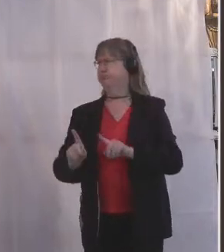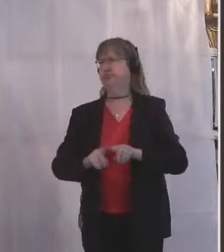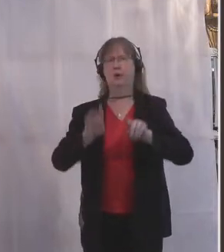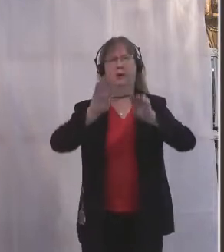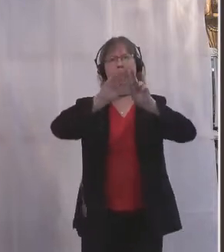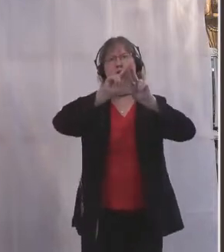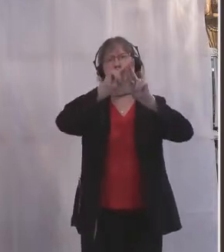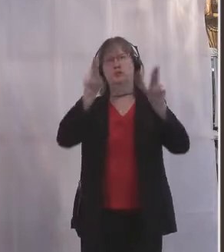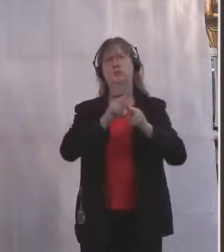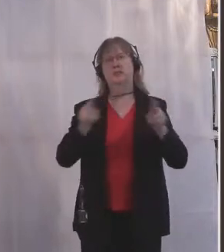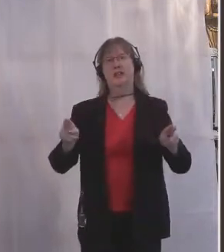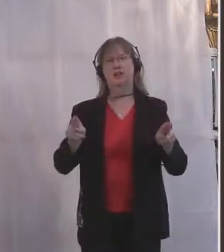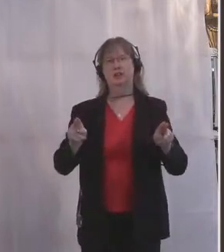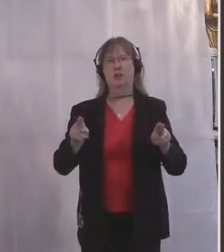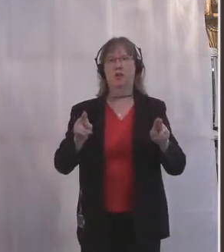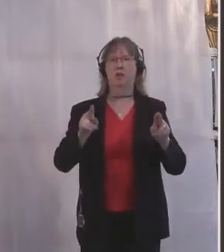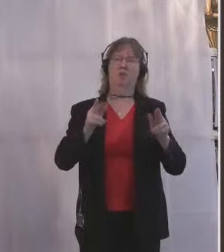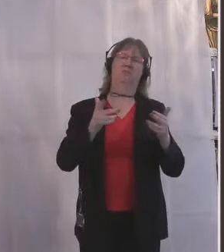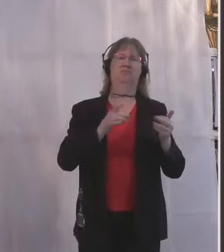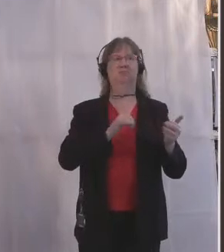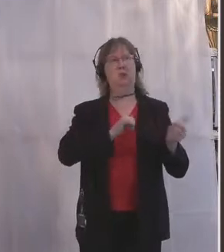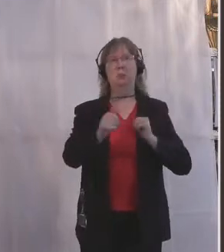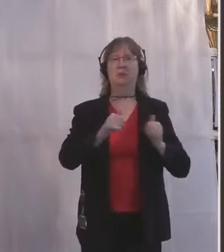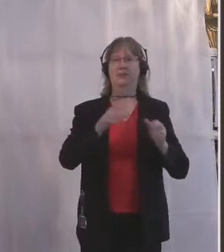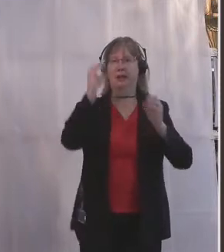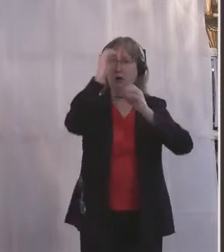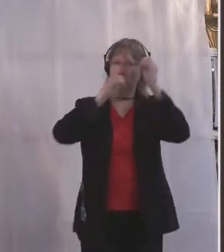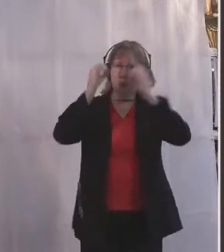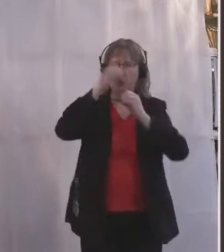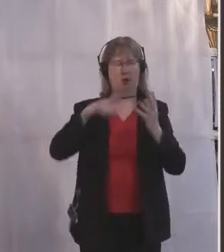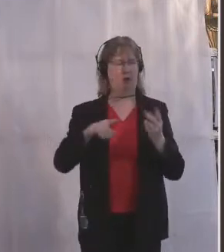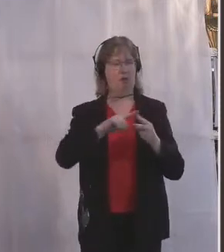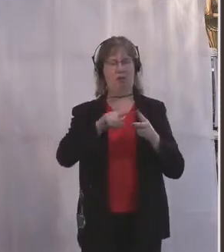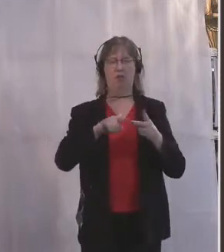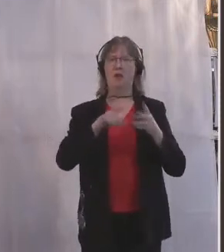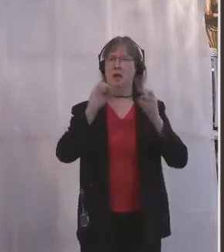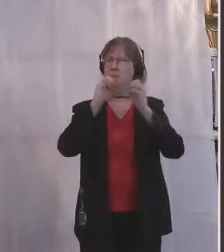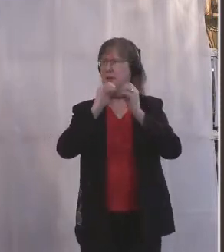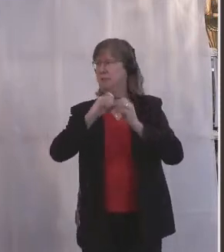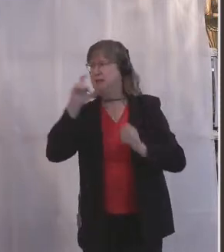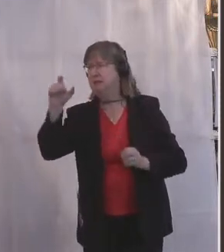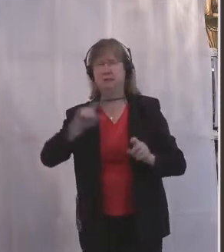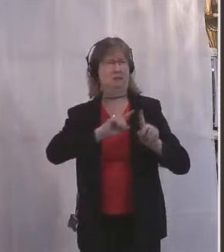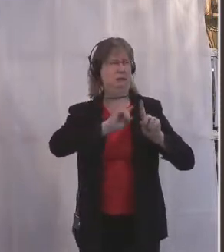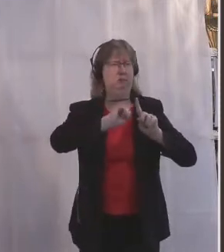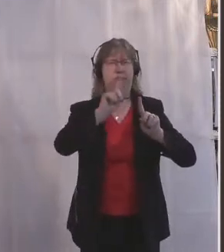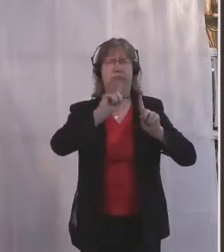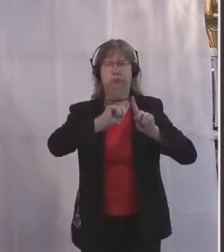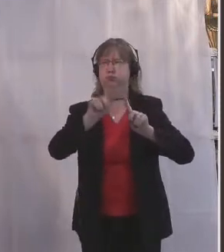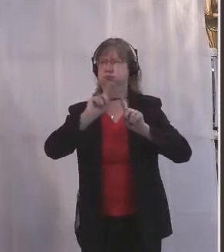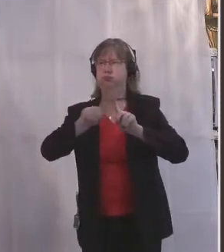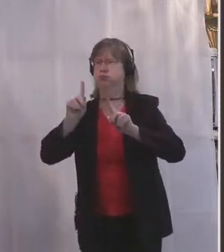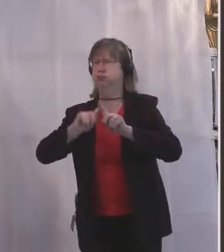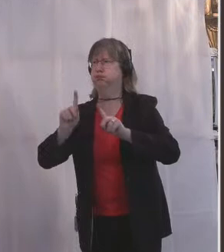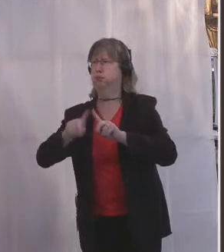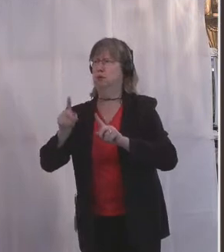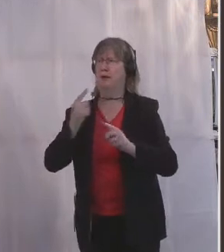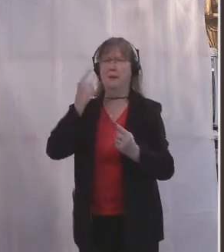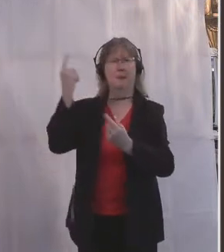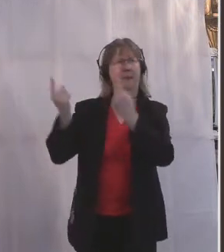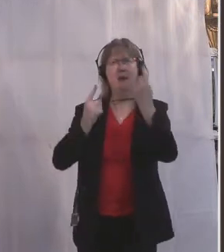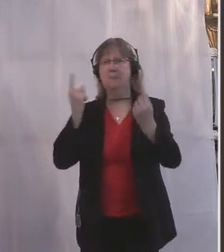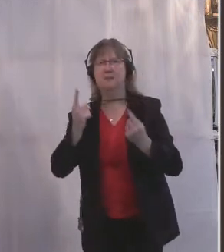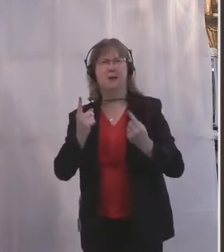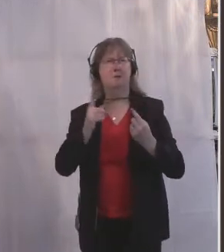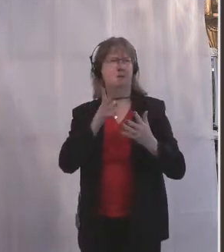out of the city that we loved. So we worked for Google and the BBC and all these incredible organisations who were right on the vanguard of how